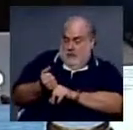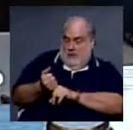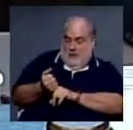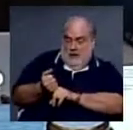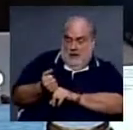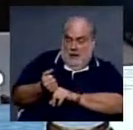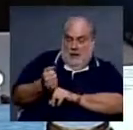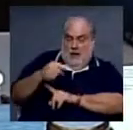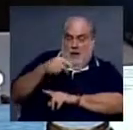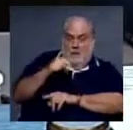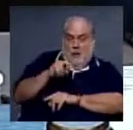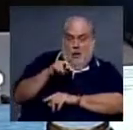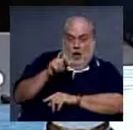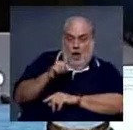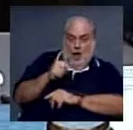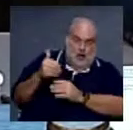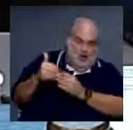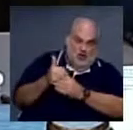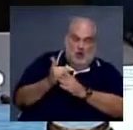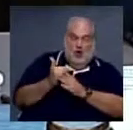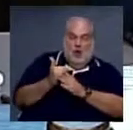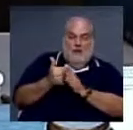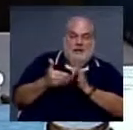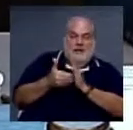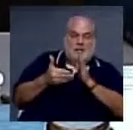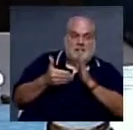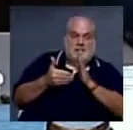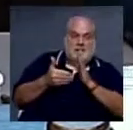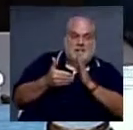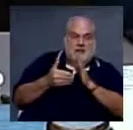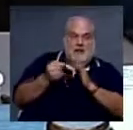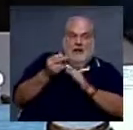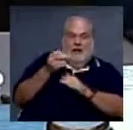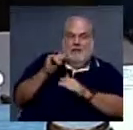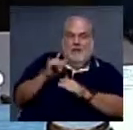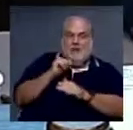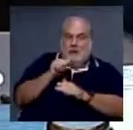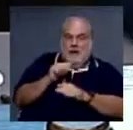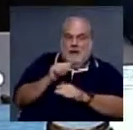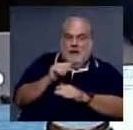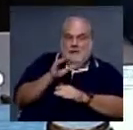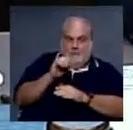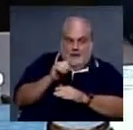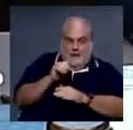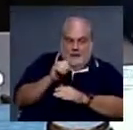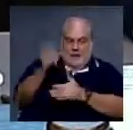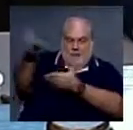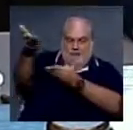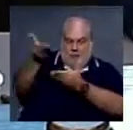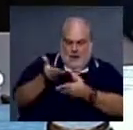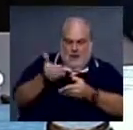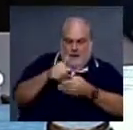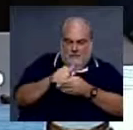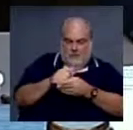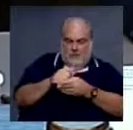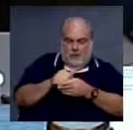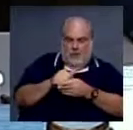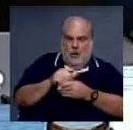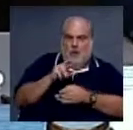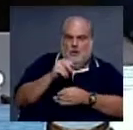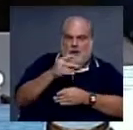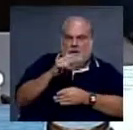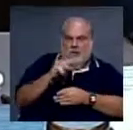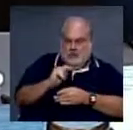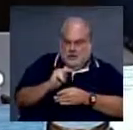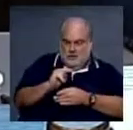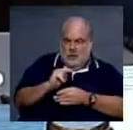gets arrested on a new offense, a nonviolent offense, they will not be brought in for a revocation hearing until after the